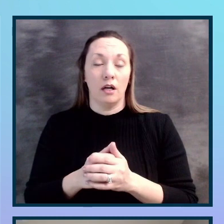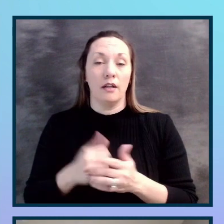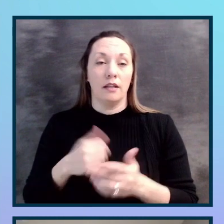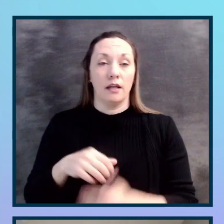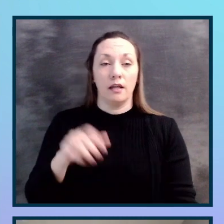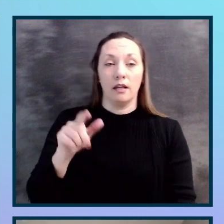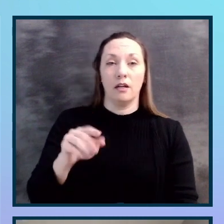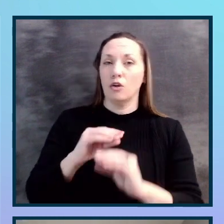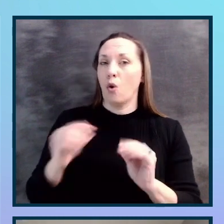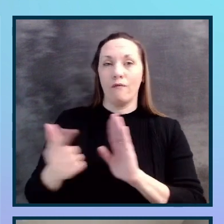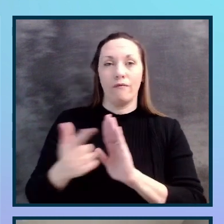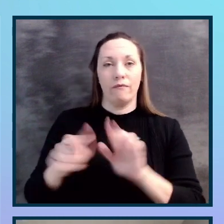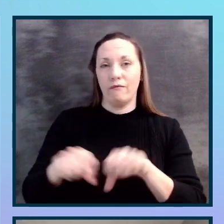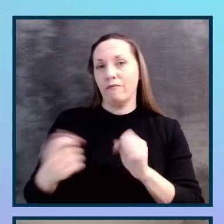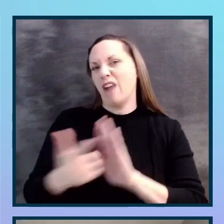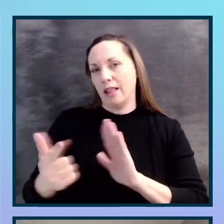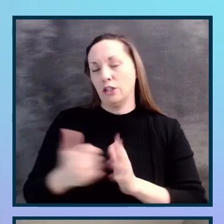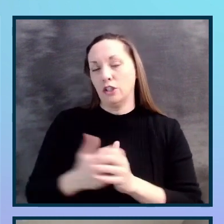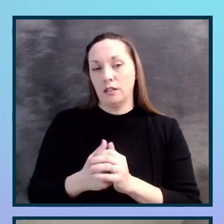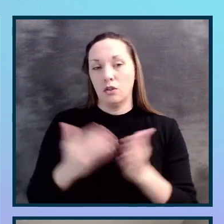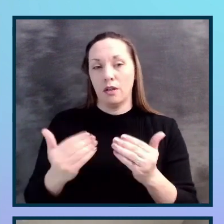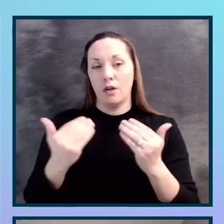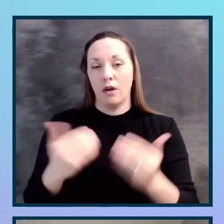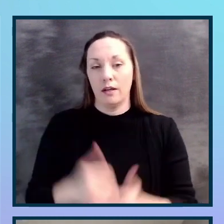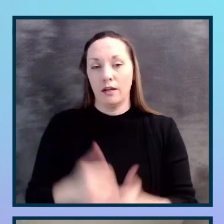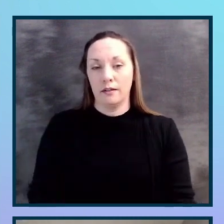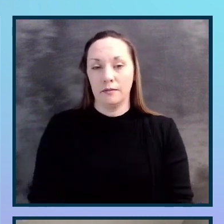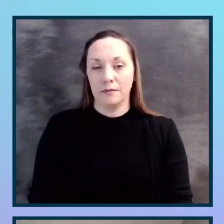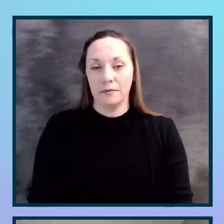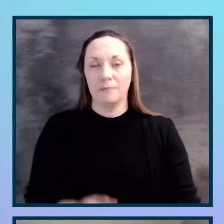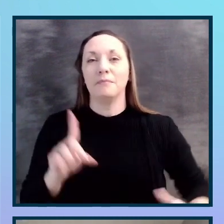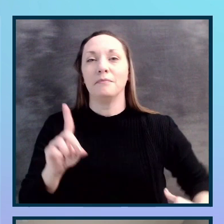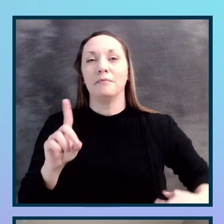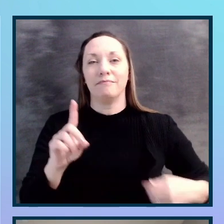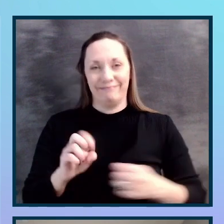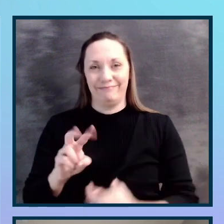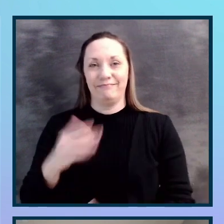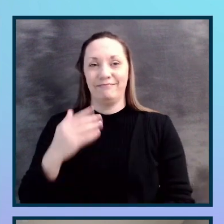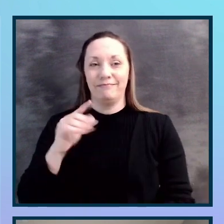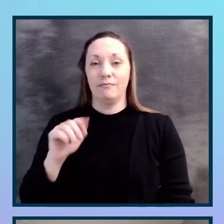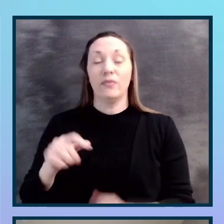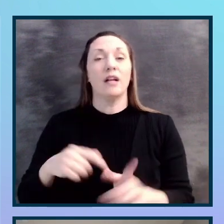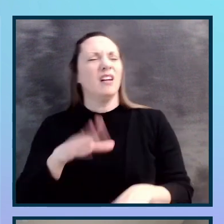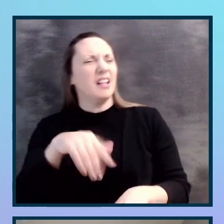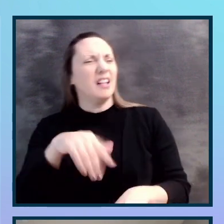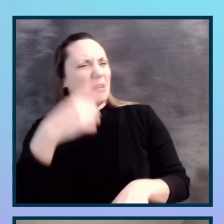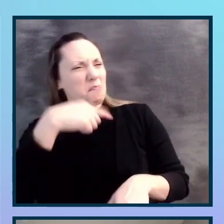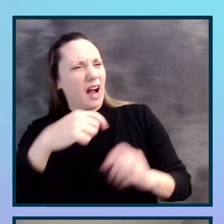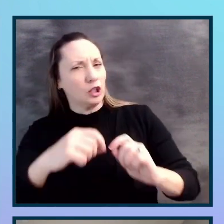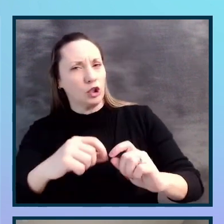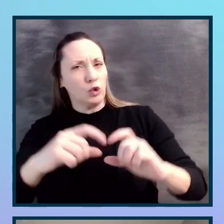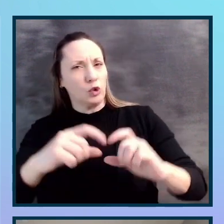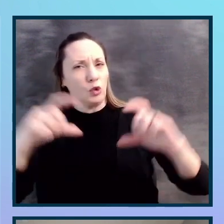violation-free. So let me go ahead and run this now. And Michael, this is Liz. Is there any way you could zoom in a little bit